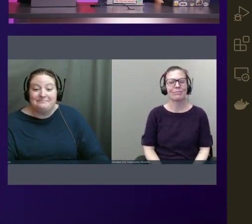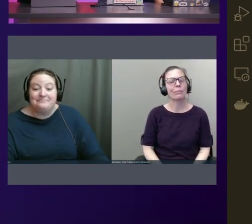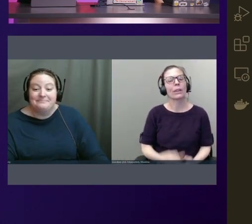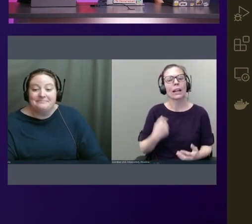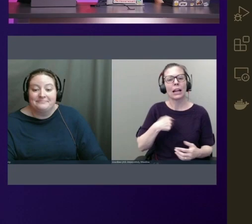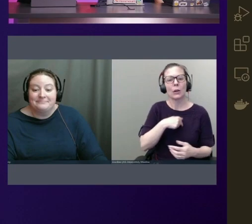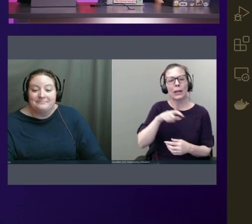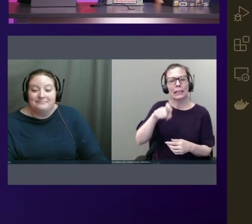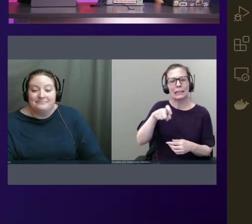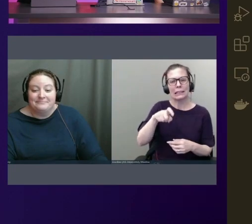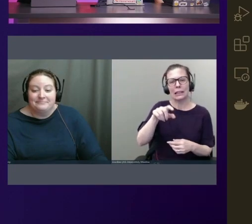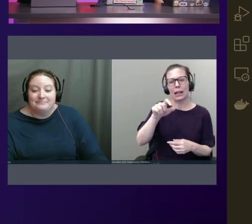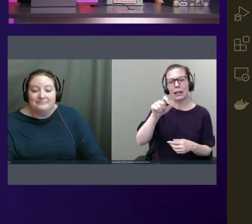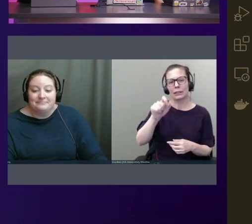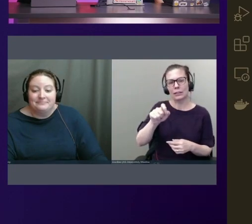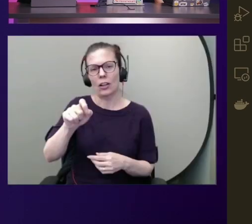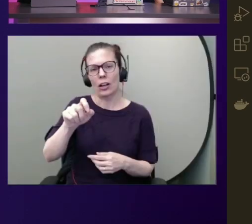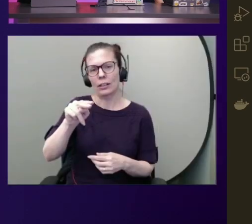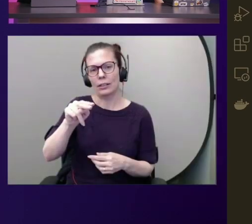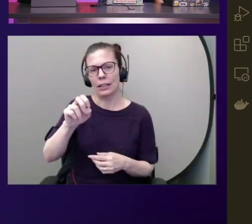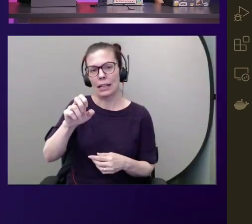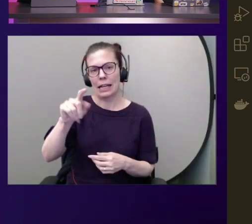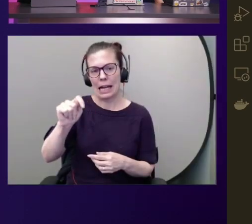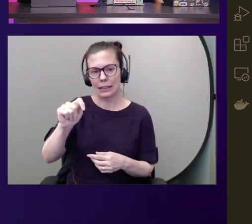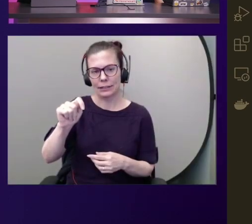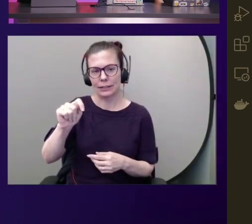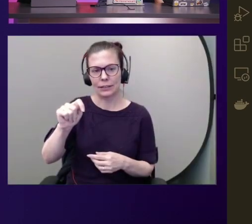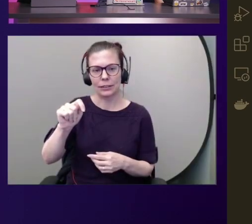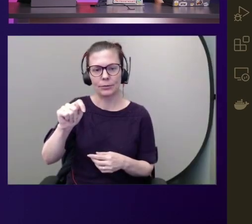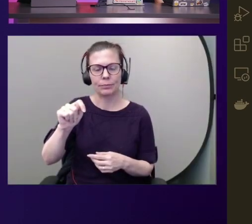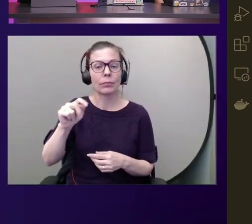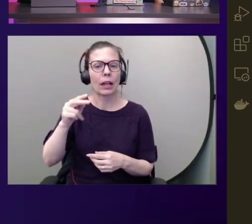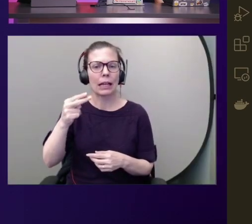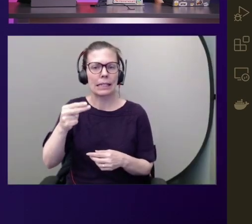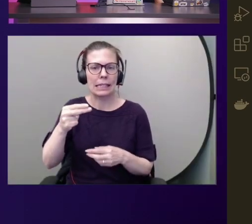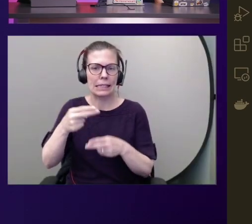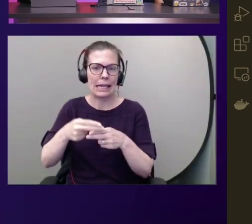a .NET namespace,